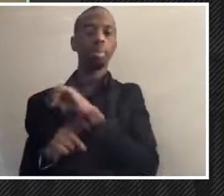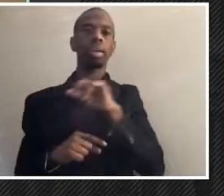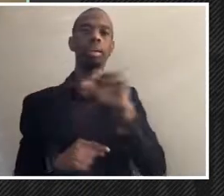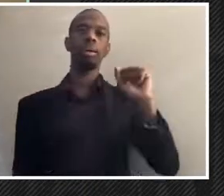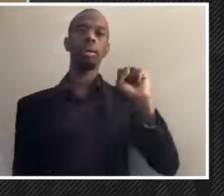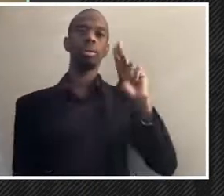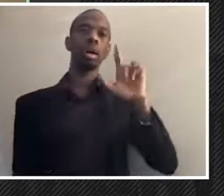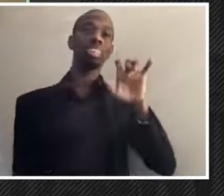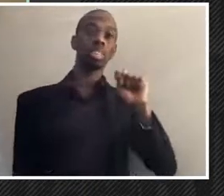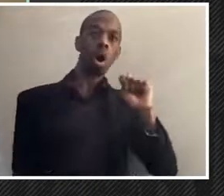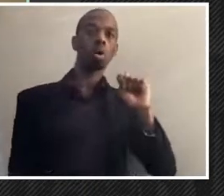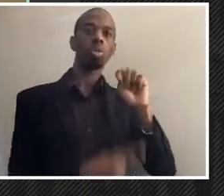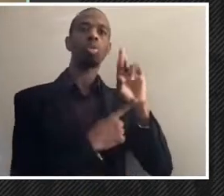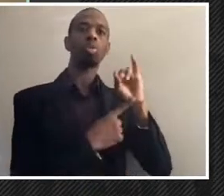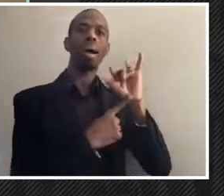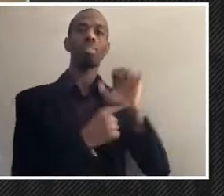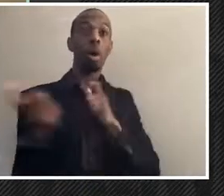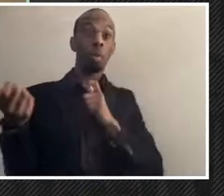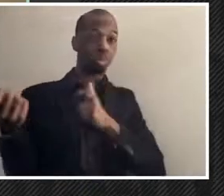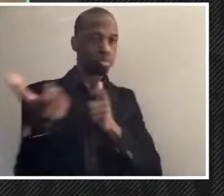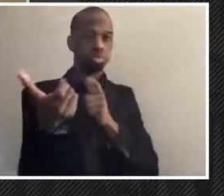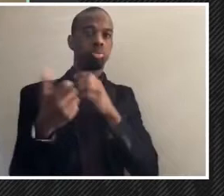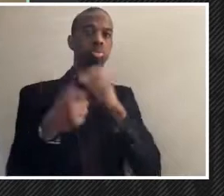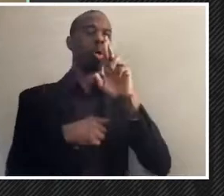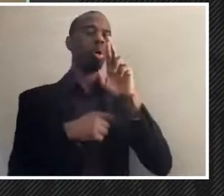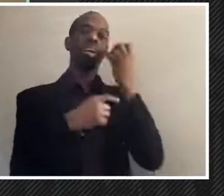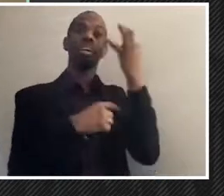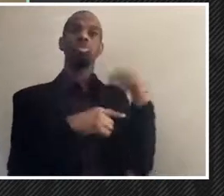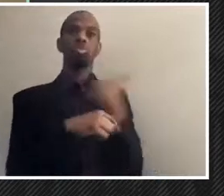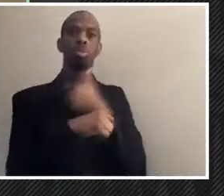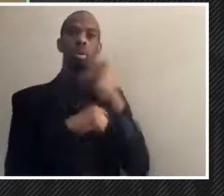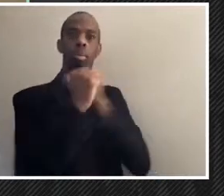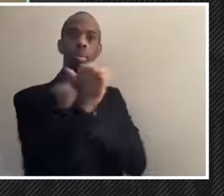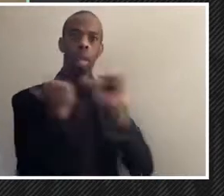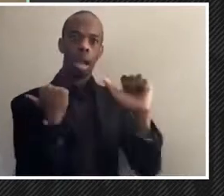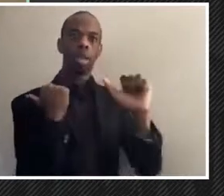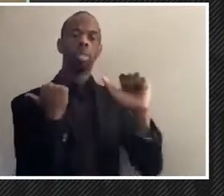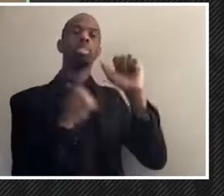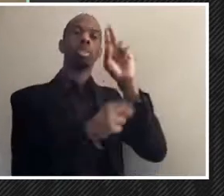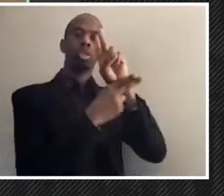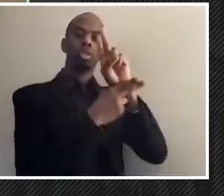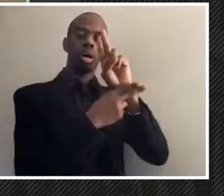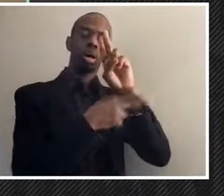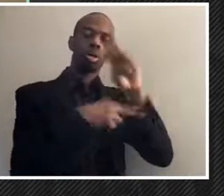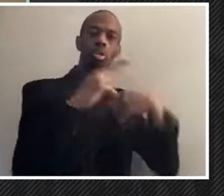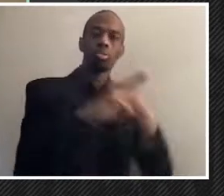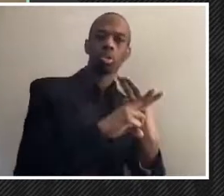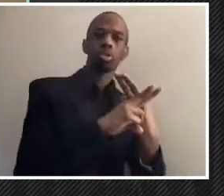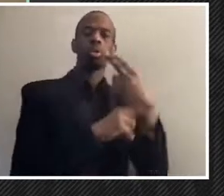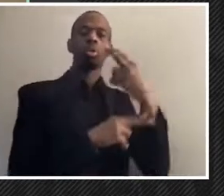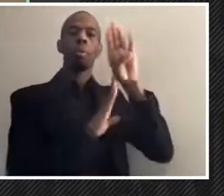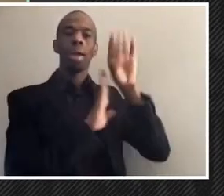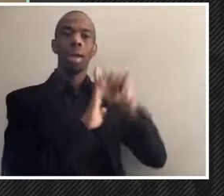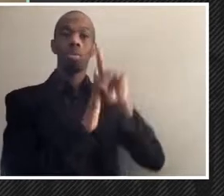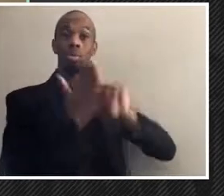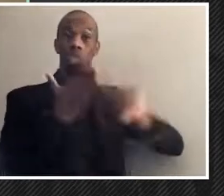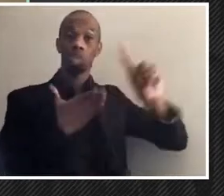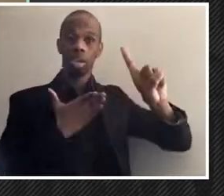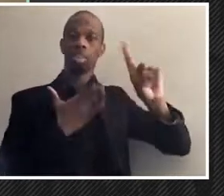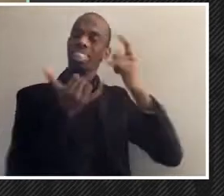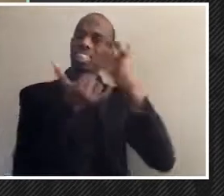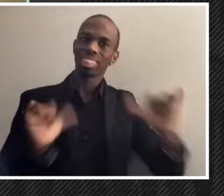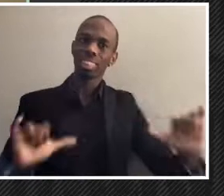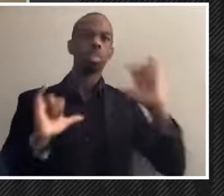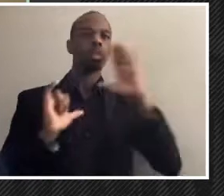or universal background checks won't necessarily solve. And these are the communities that just straight up need